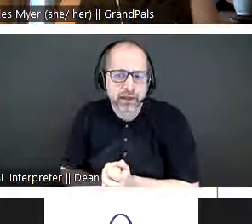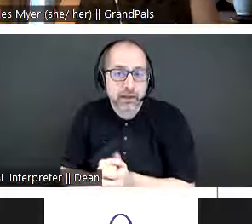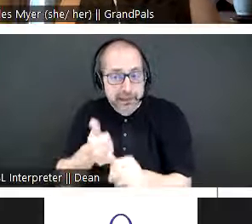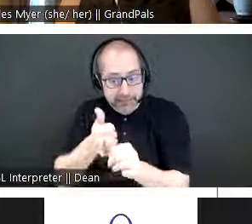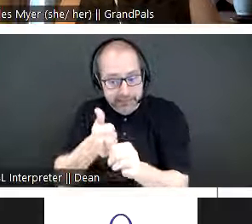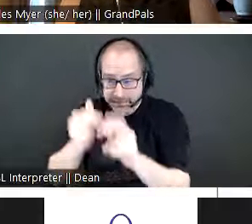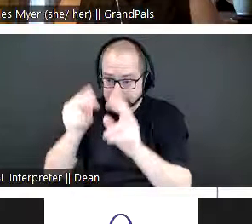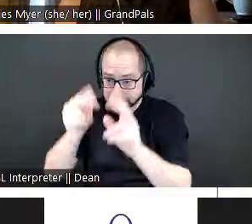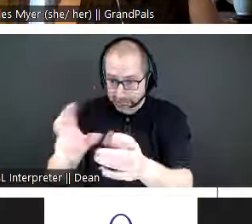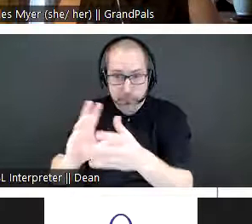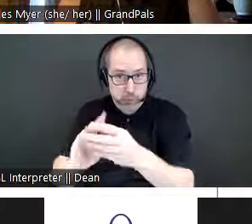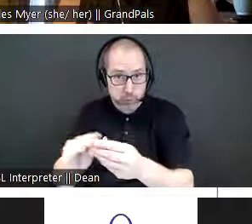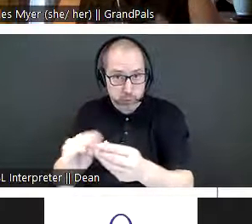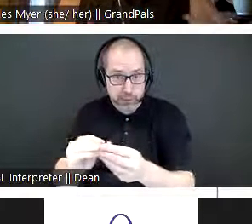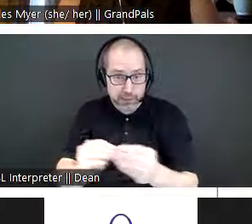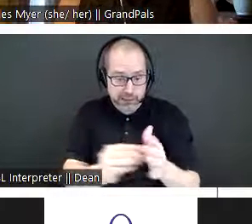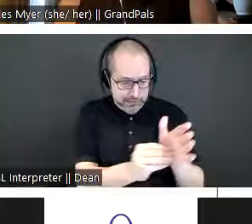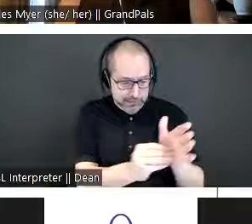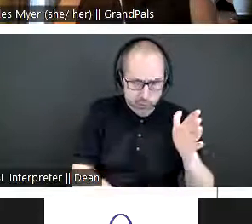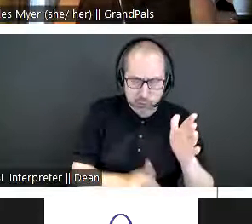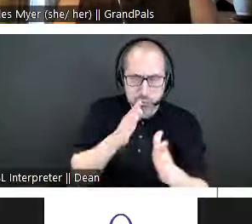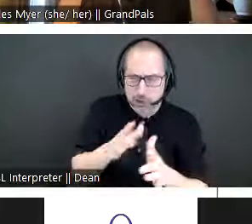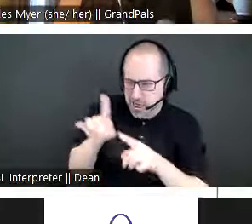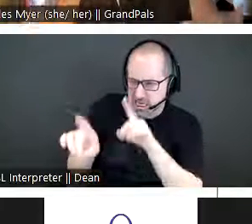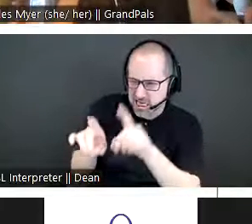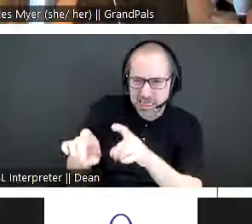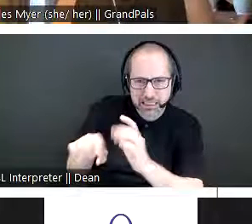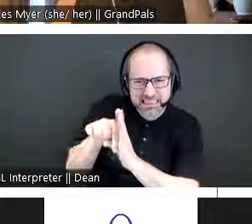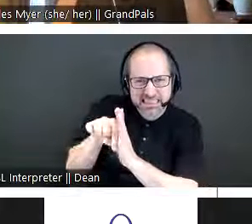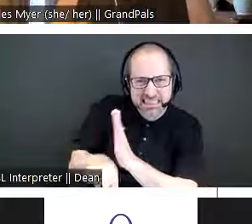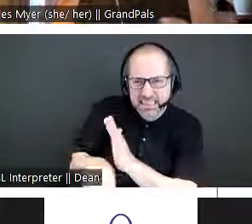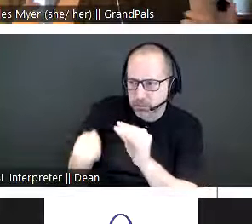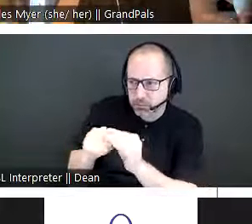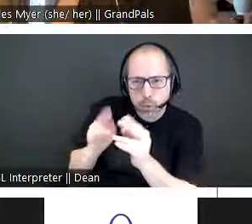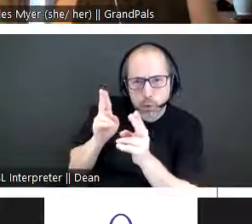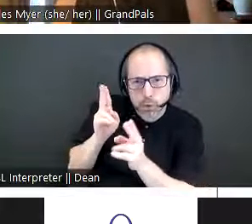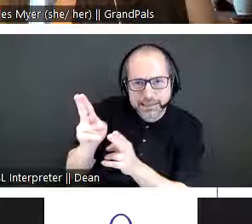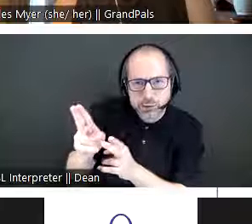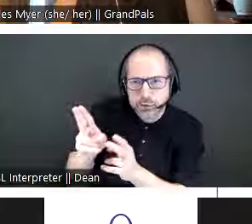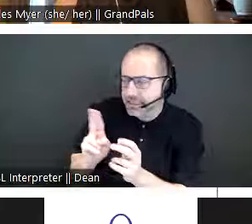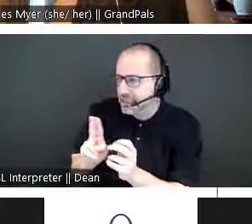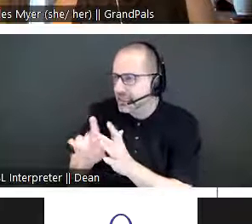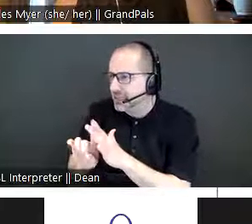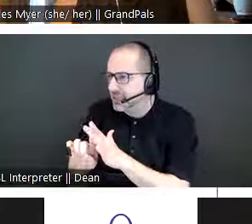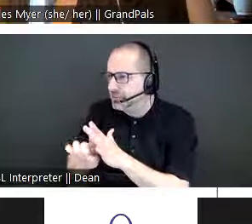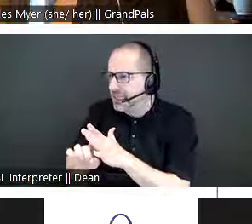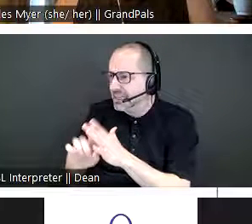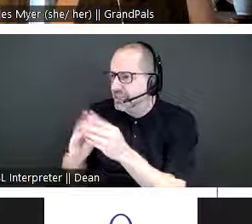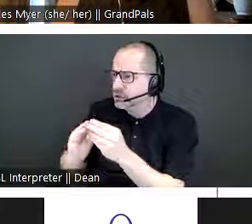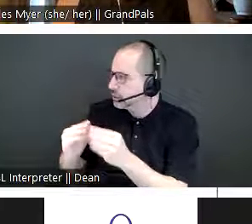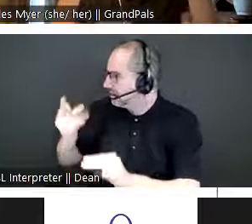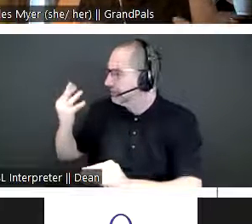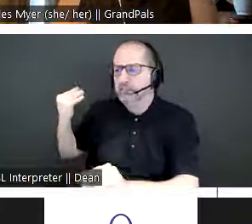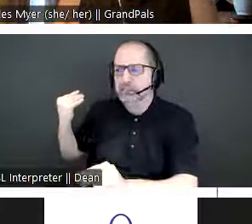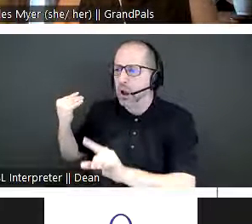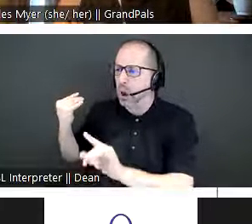thematic stories, the students dive deeper into histories and origins and learning about the